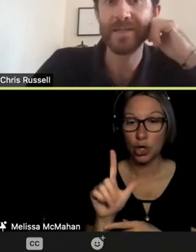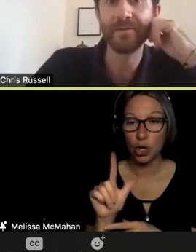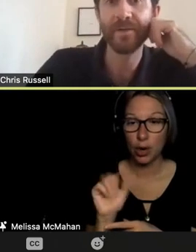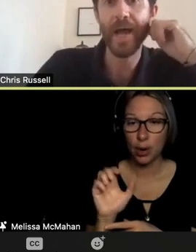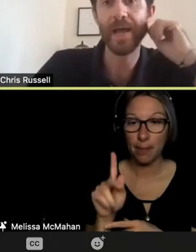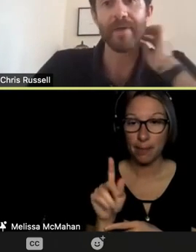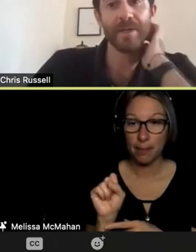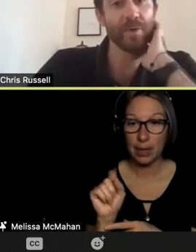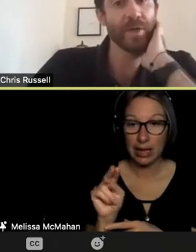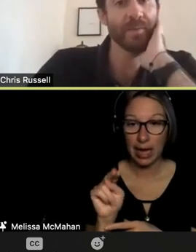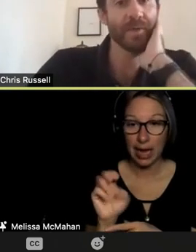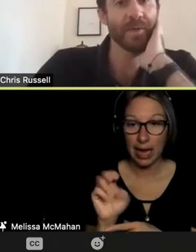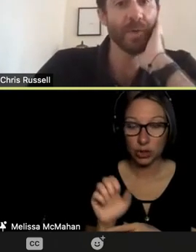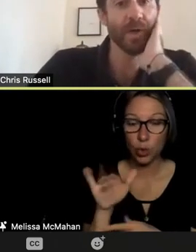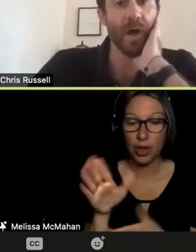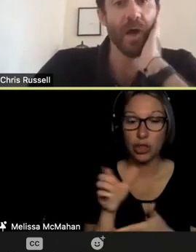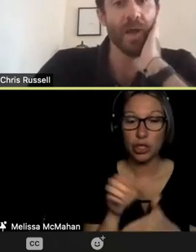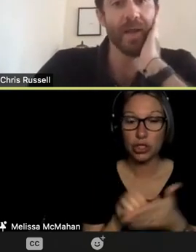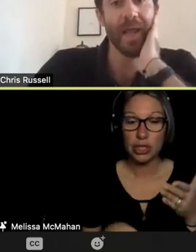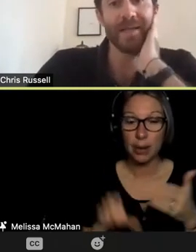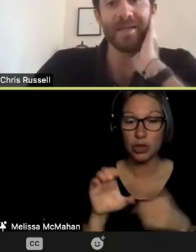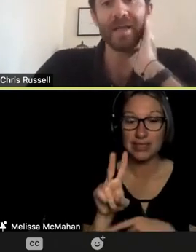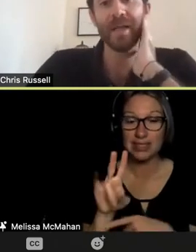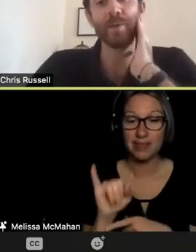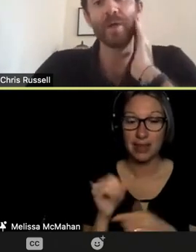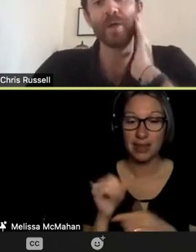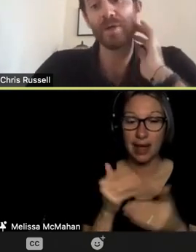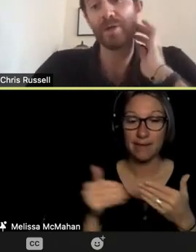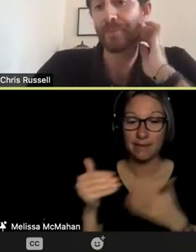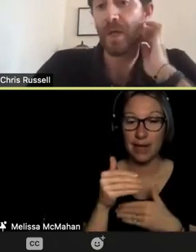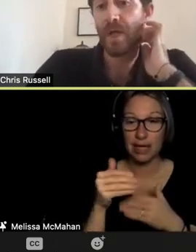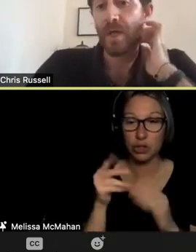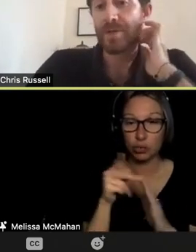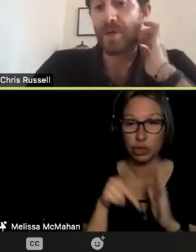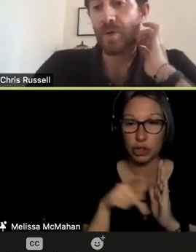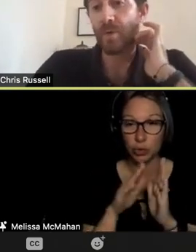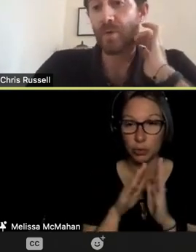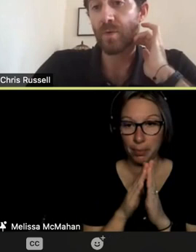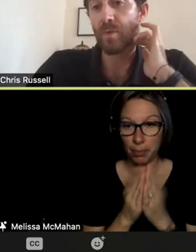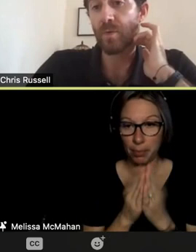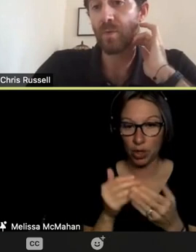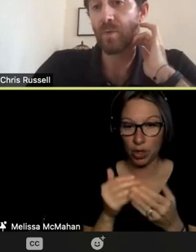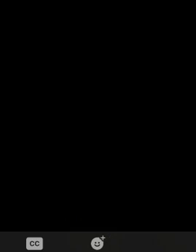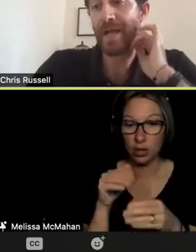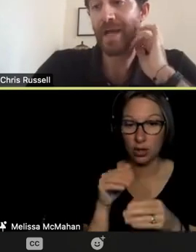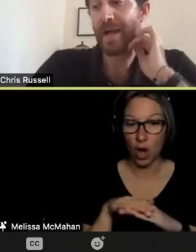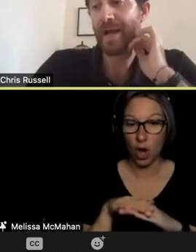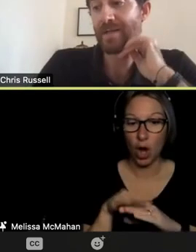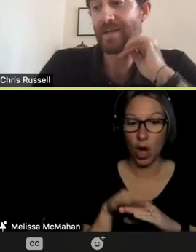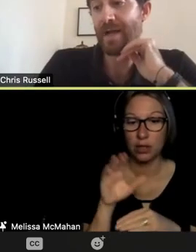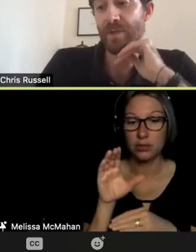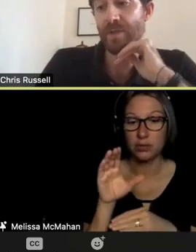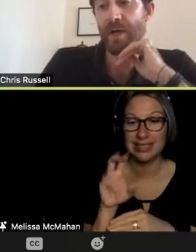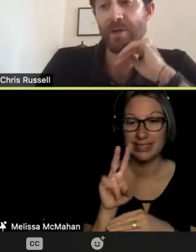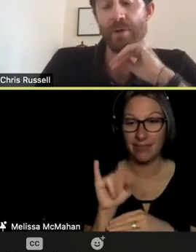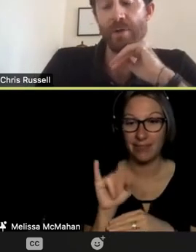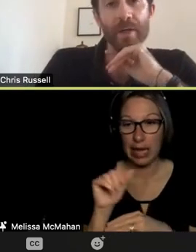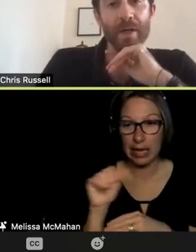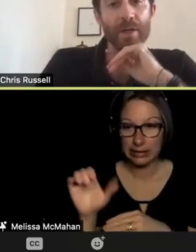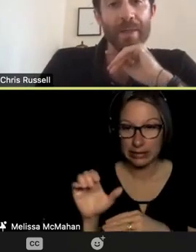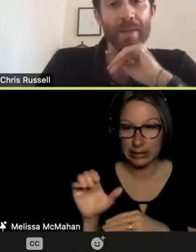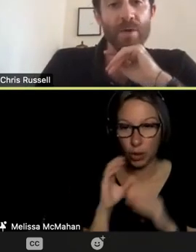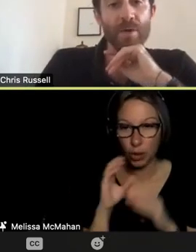in the CVI Advanced Principles book on AAC and communication. So what Jen and I discussed with